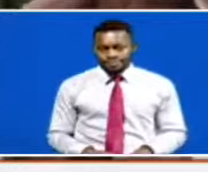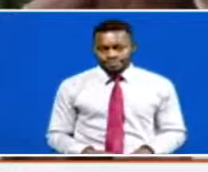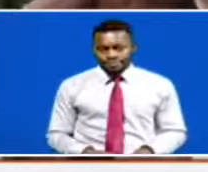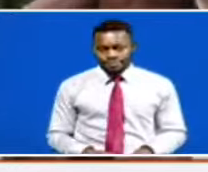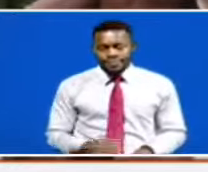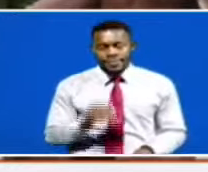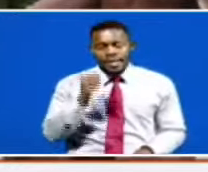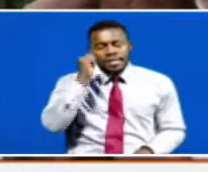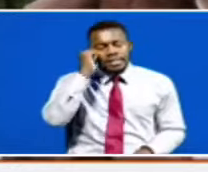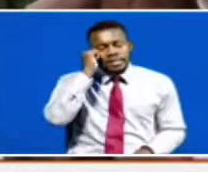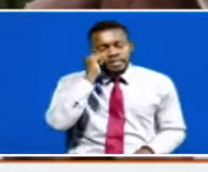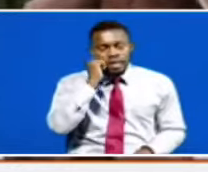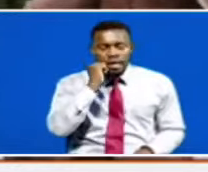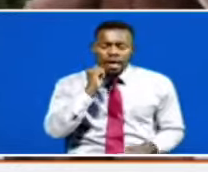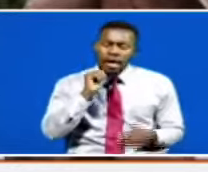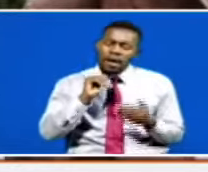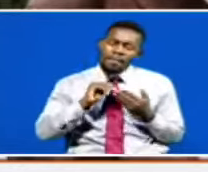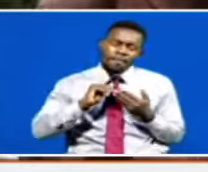Kwa huyo msana